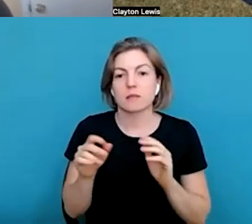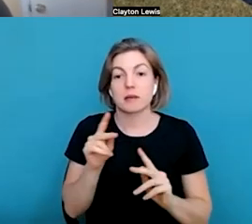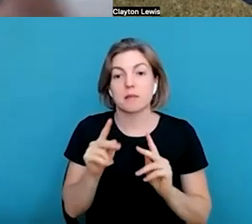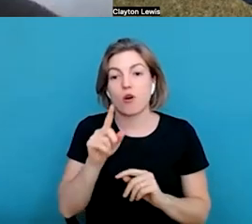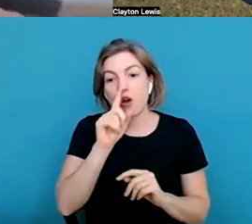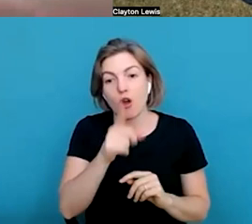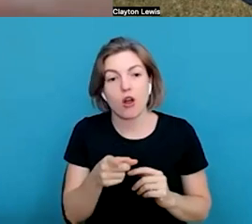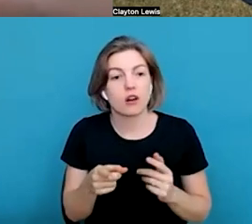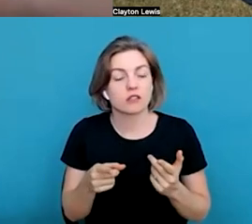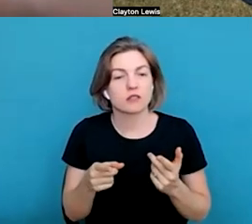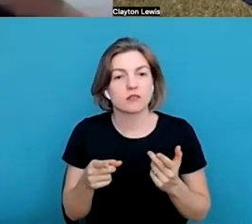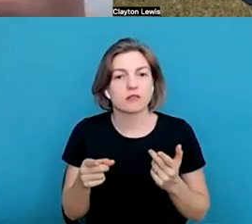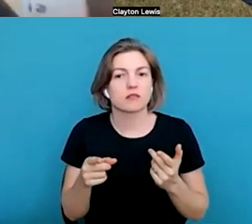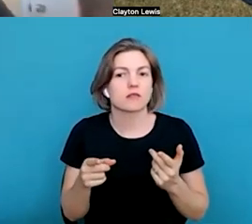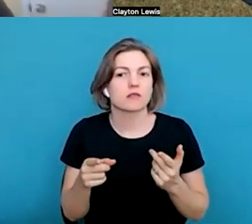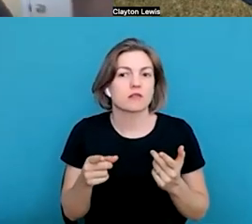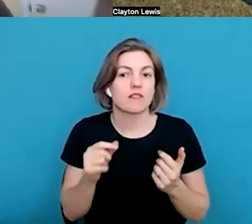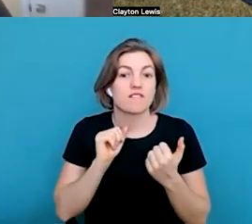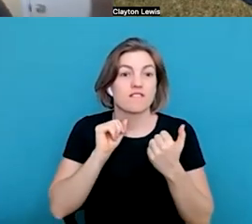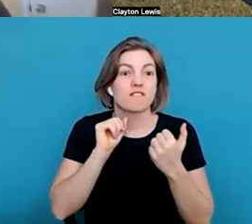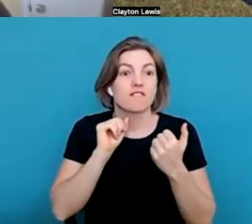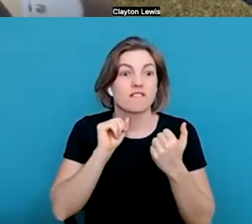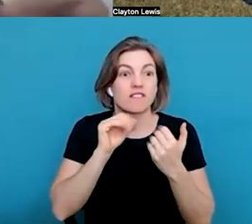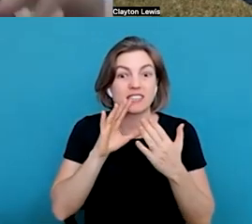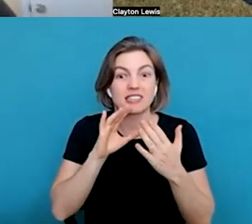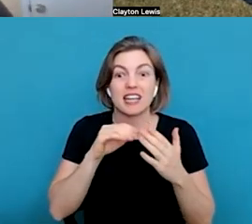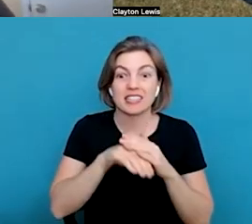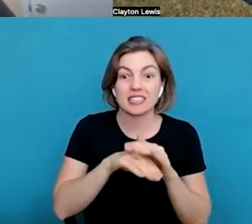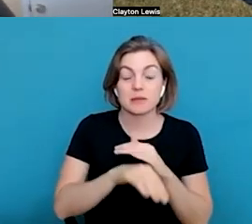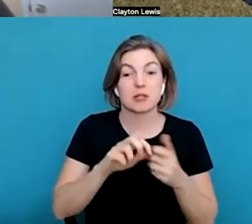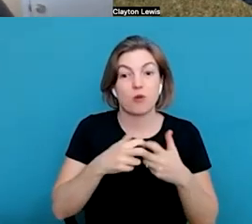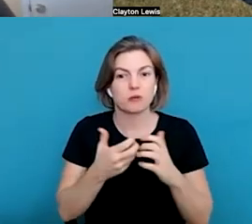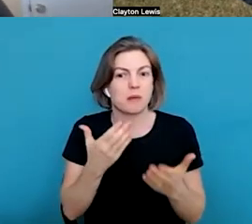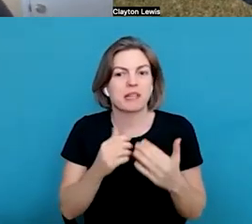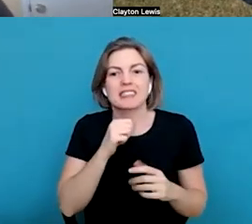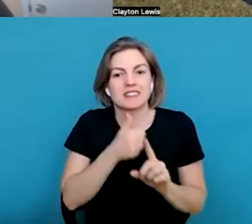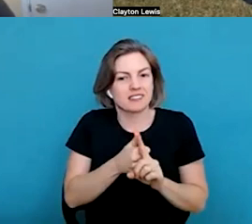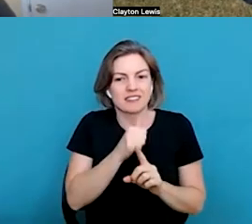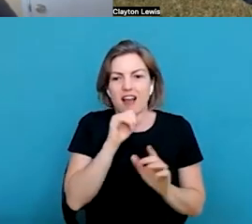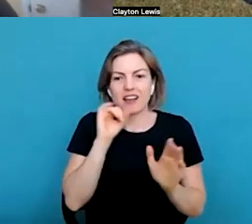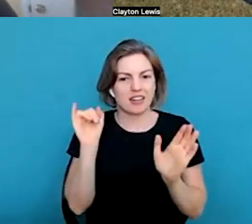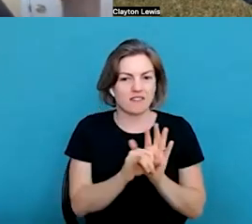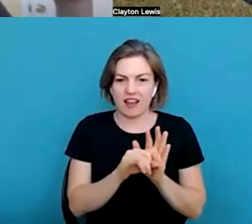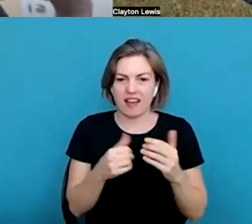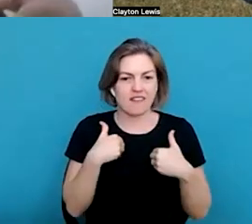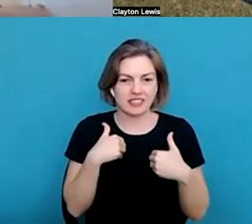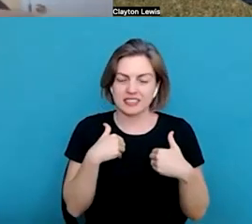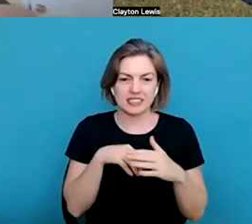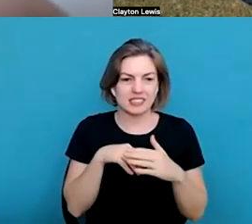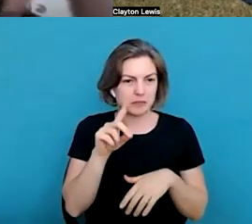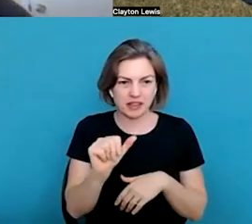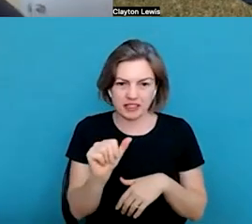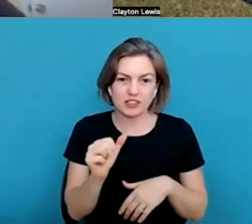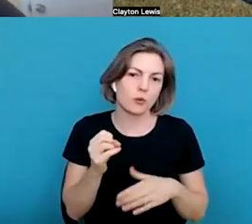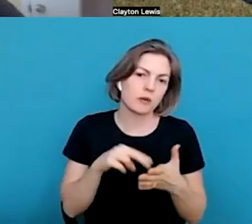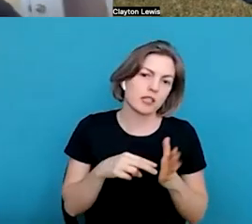perhaps facing accessibility like problems, even though they might not identify as having a disability, right? So now if we